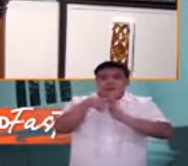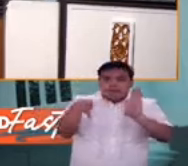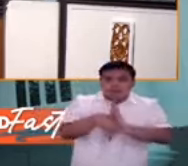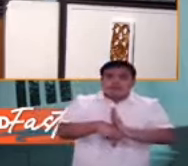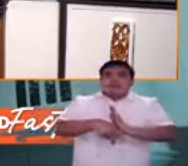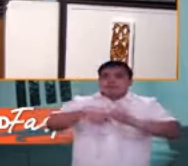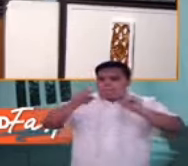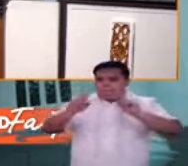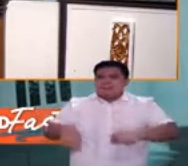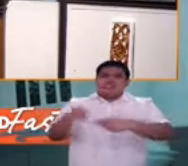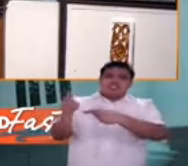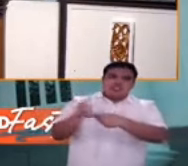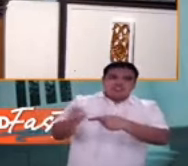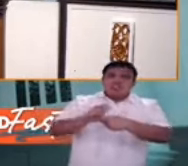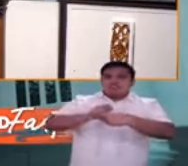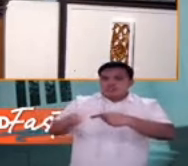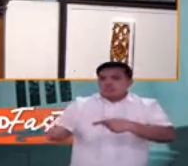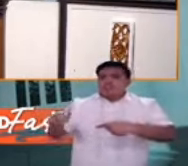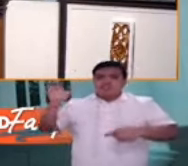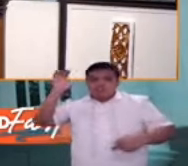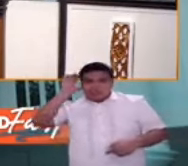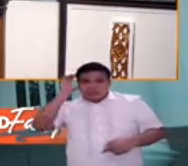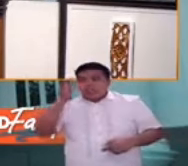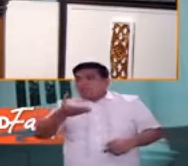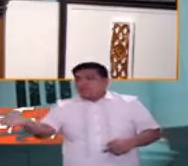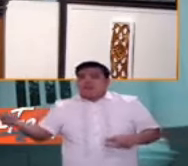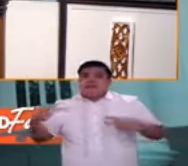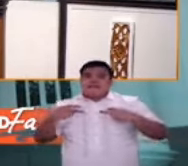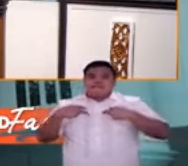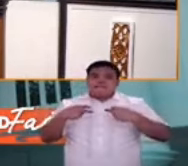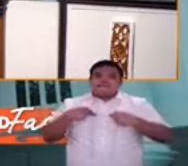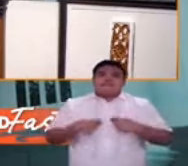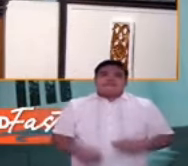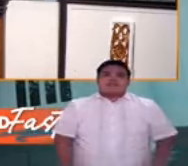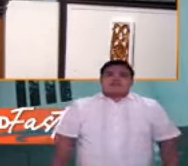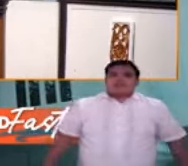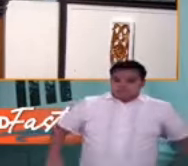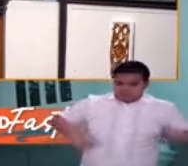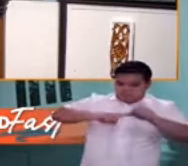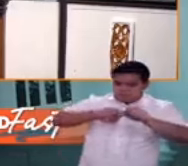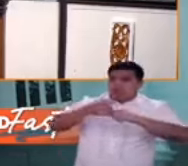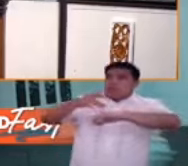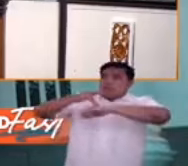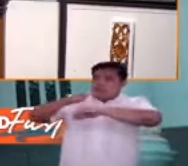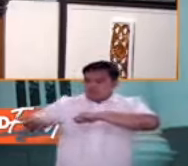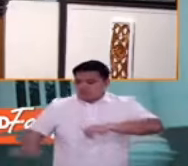precept, line upon line, here a little, there a little. Start them young.